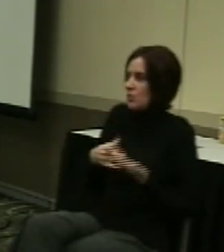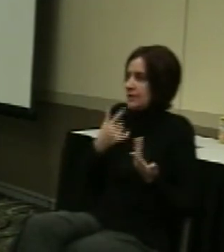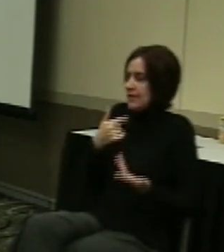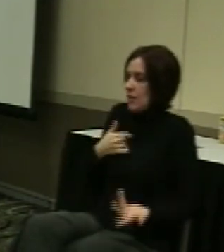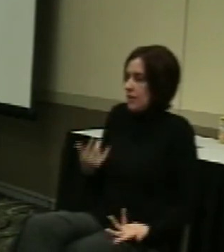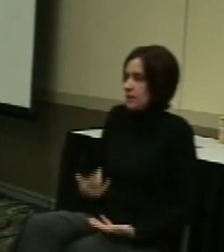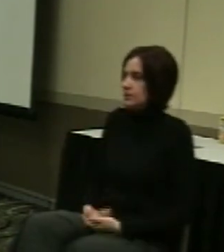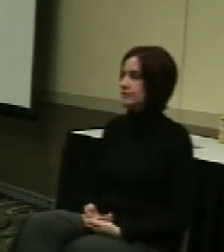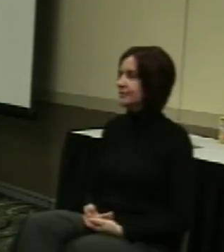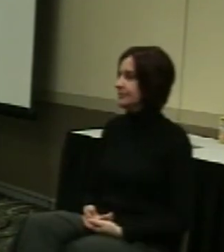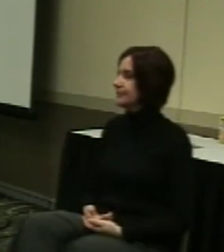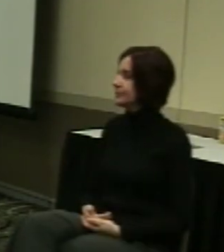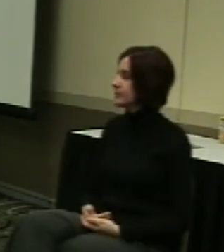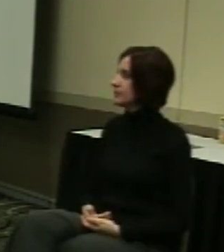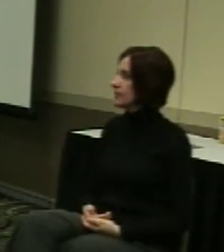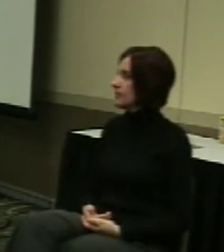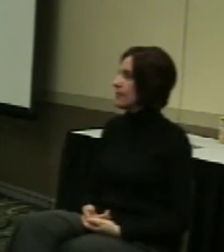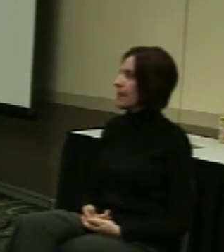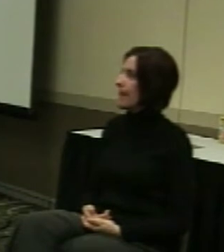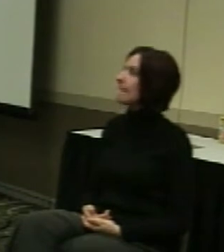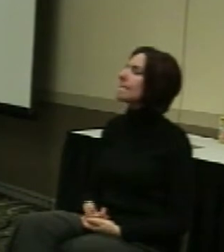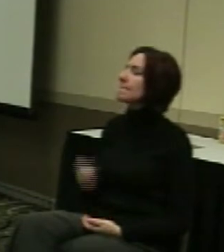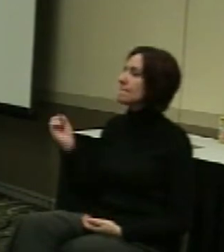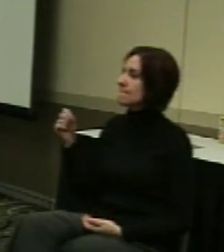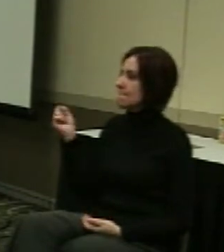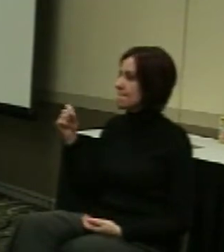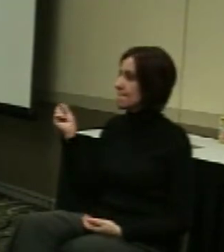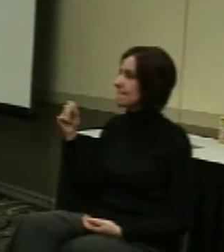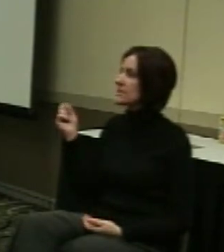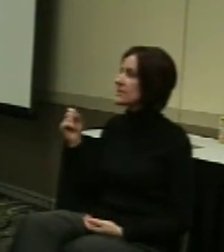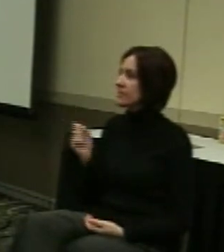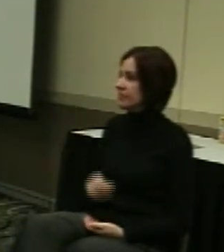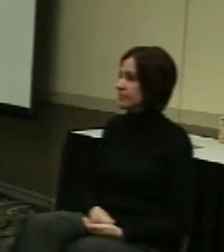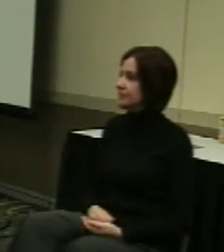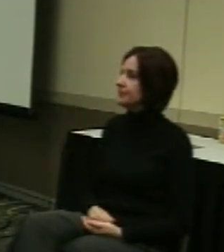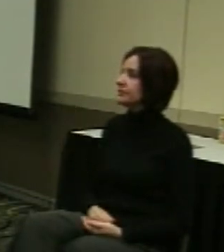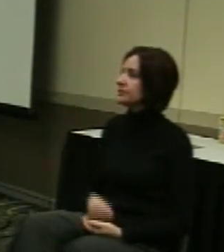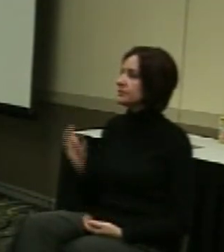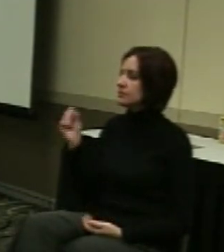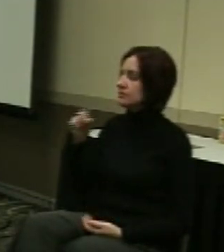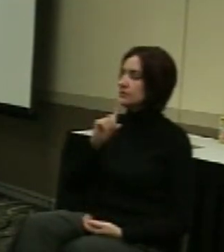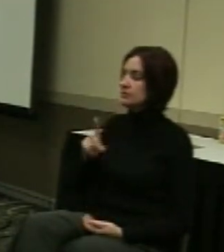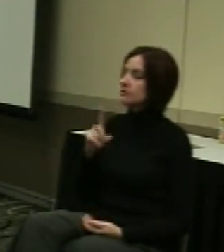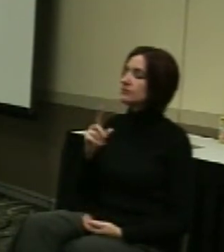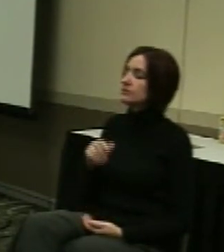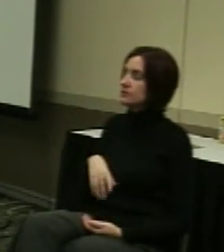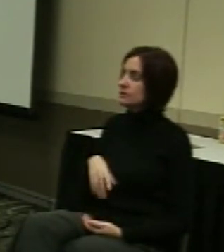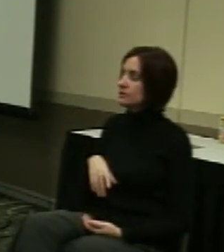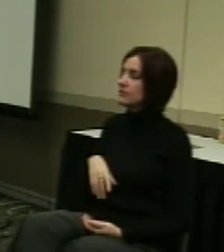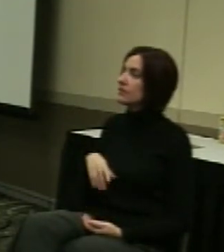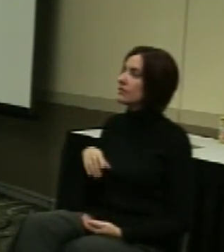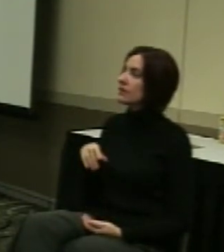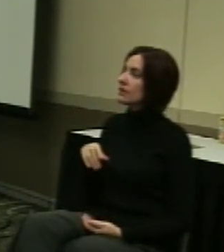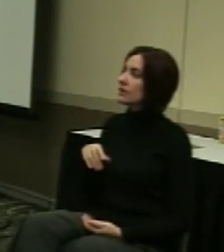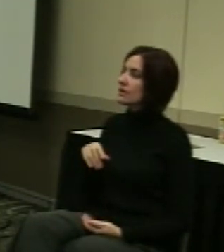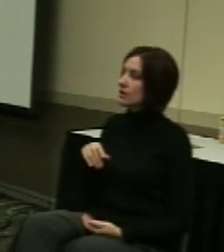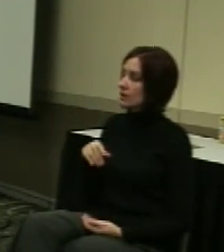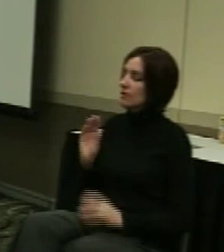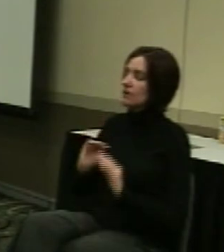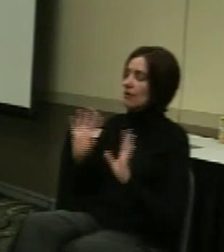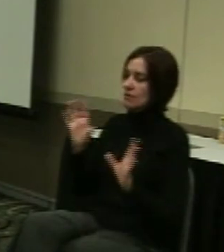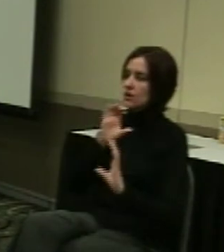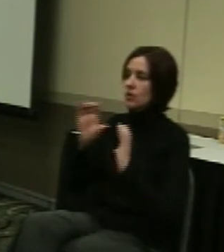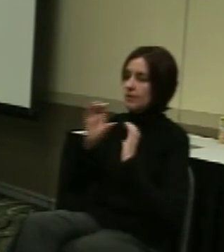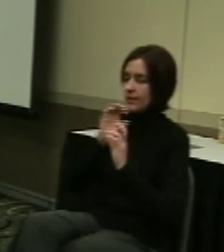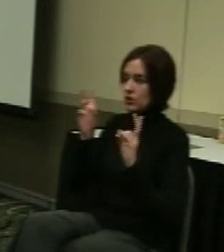how we feel. Yes, I'm sure, and I'm sure everybody in here could kind of say exactly, like there's obviously communication issues,